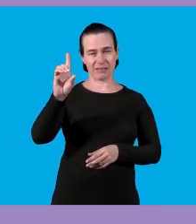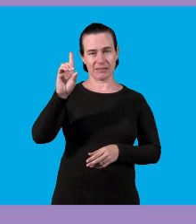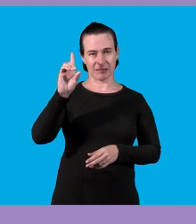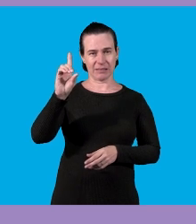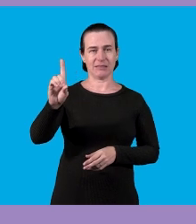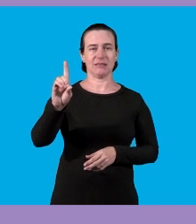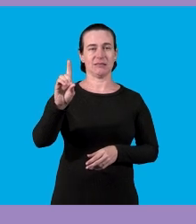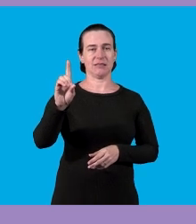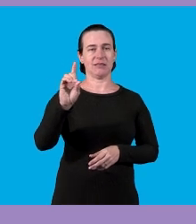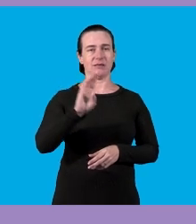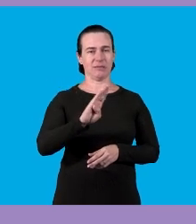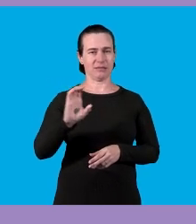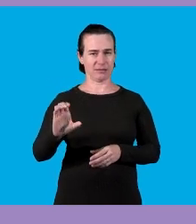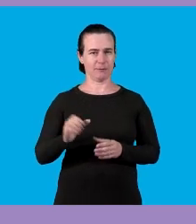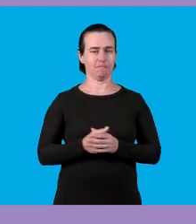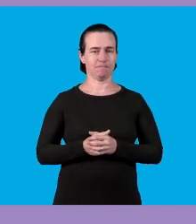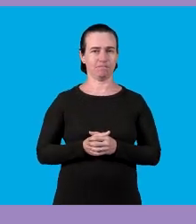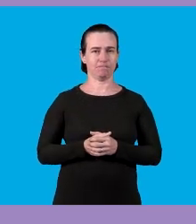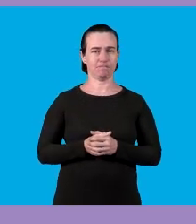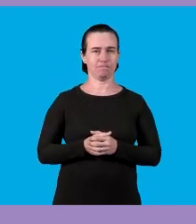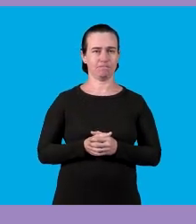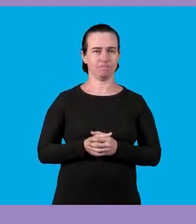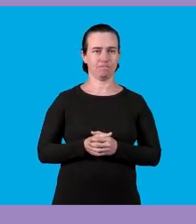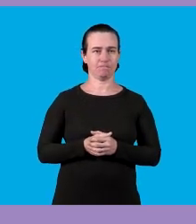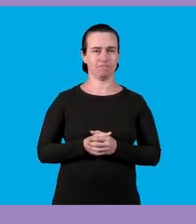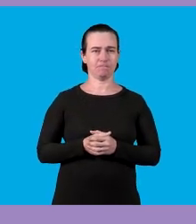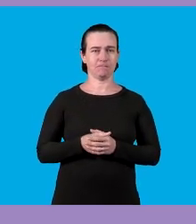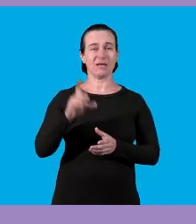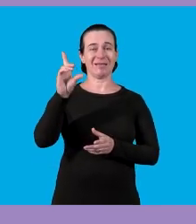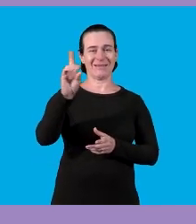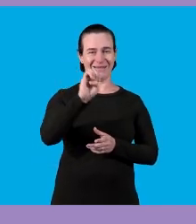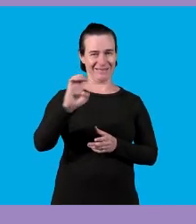That's the first pair. The next pair that is also